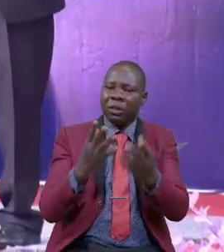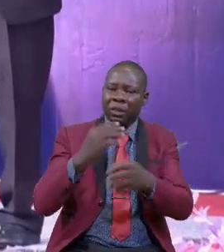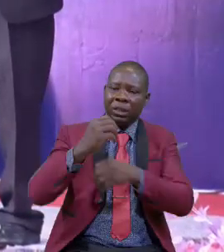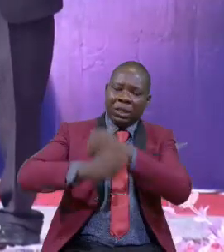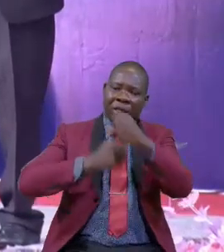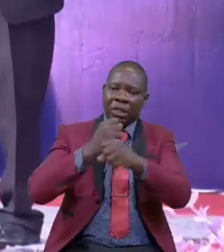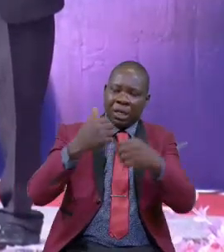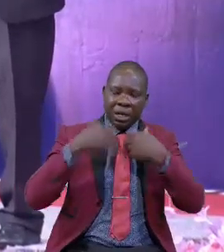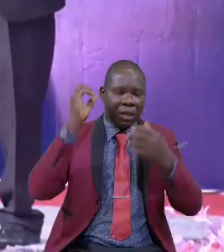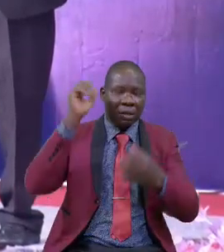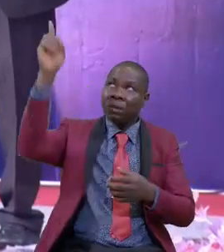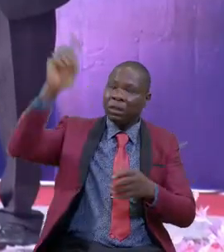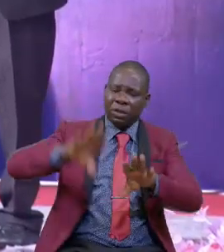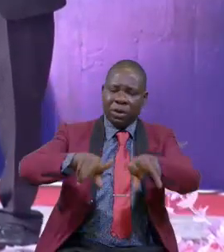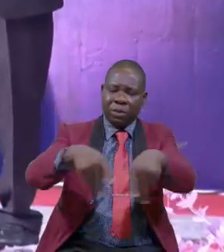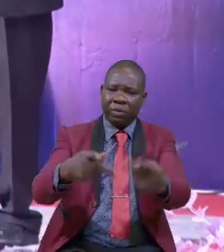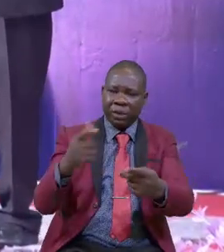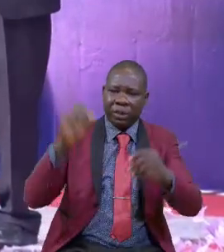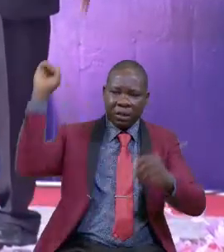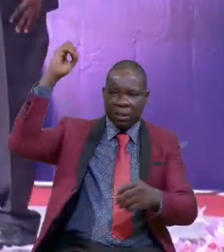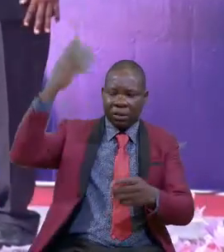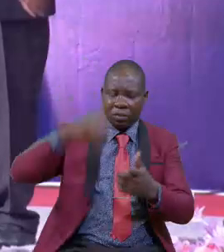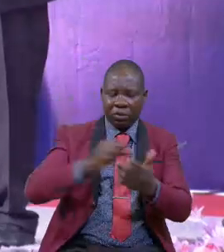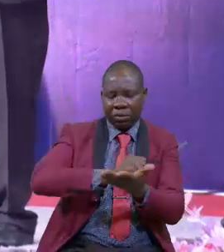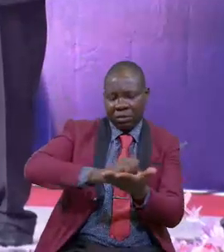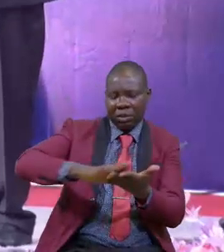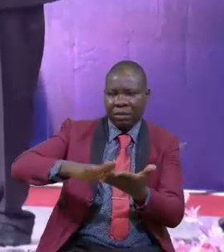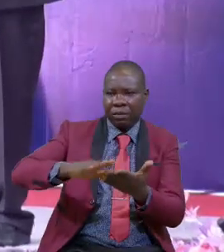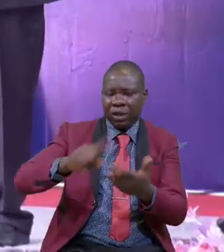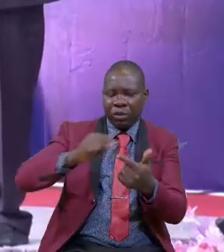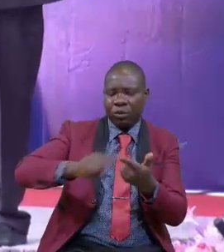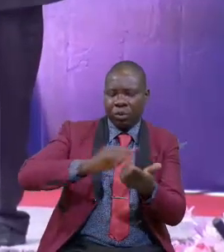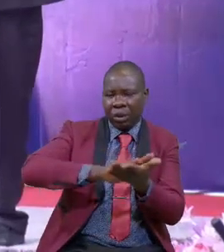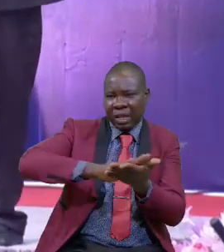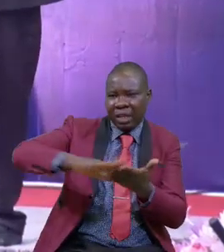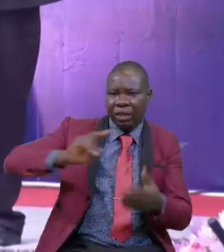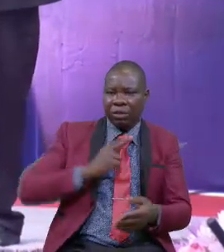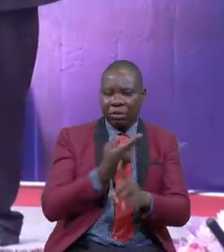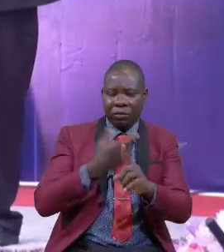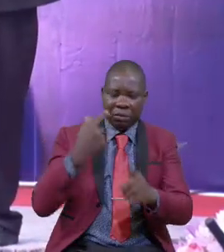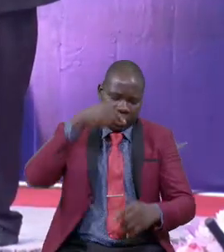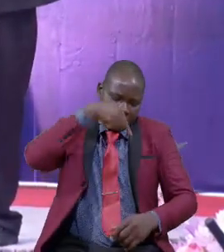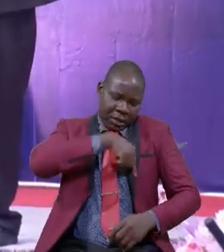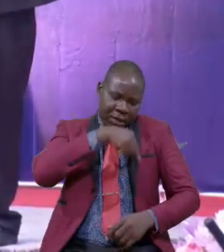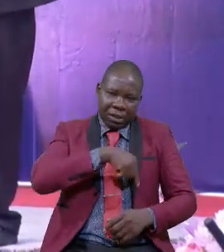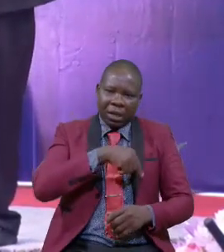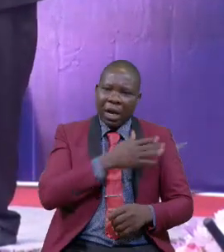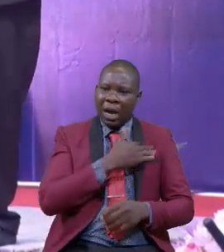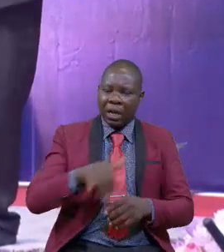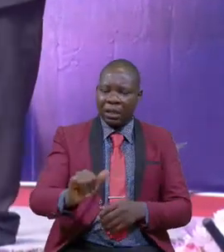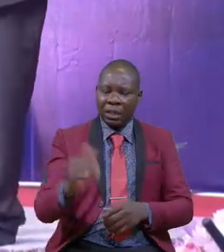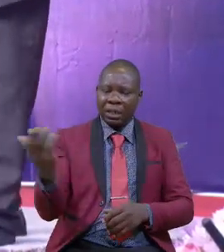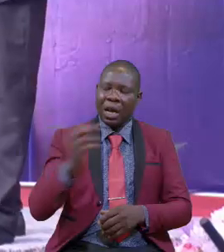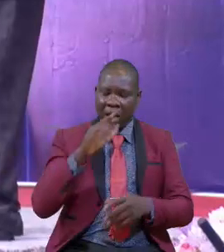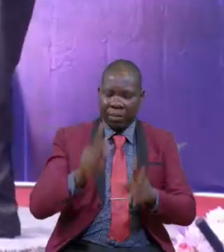purify and to cleanse us from the inside? And yet there are people who are not purified. There